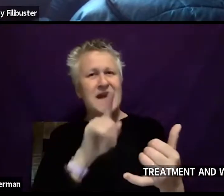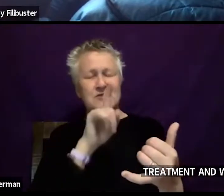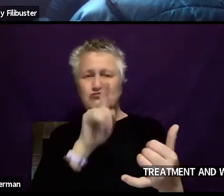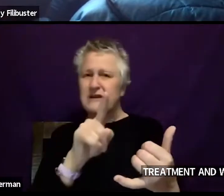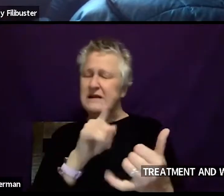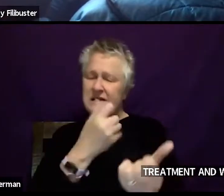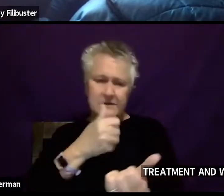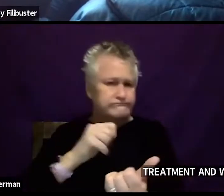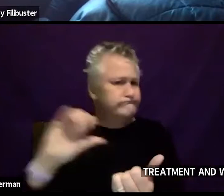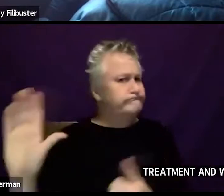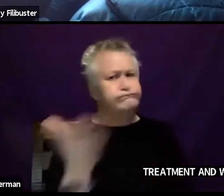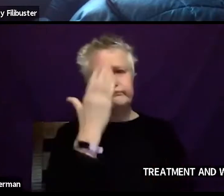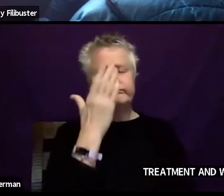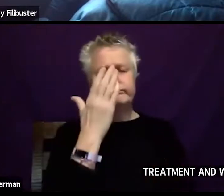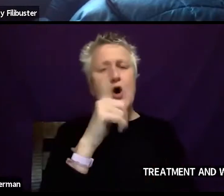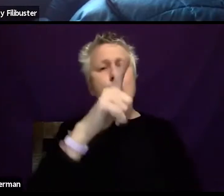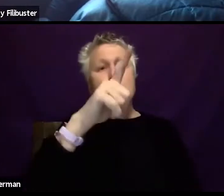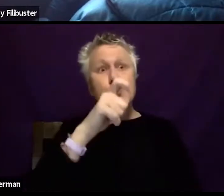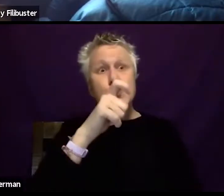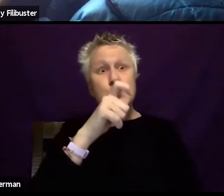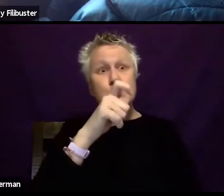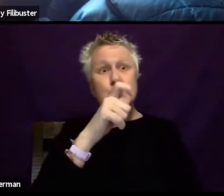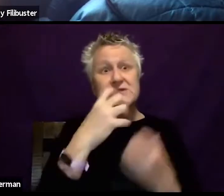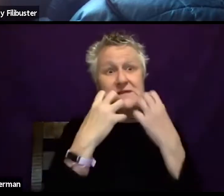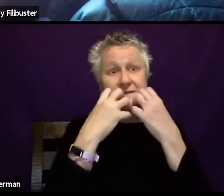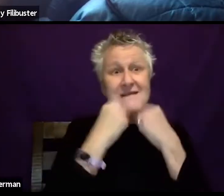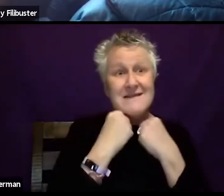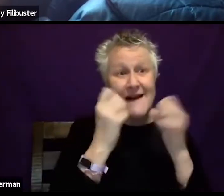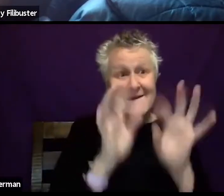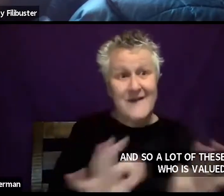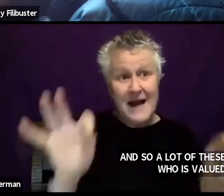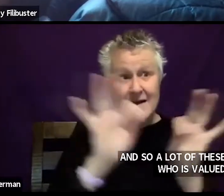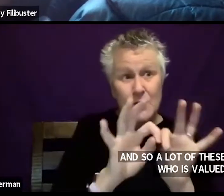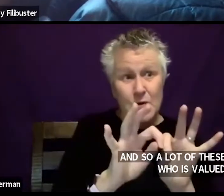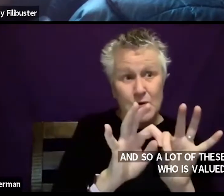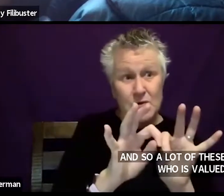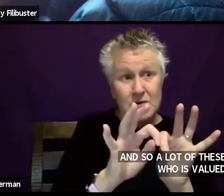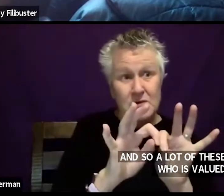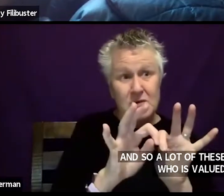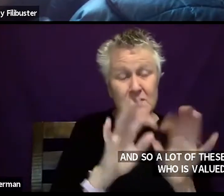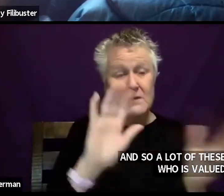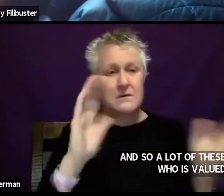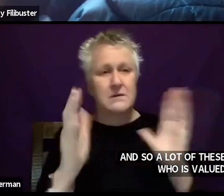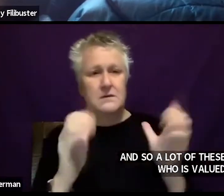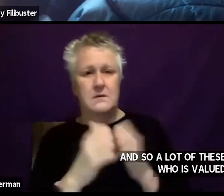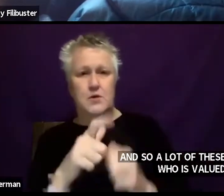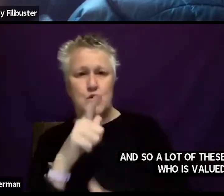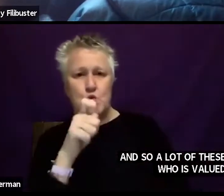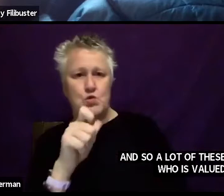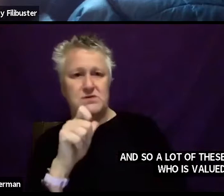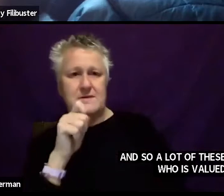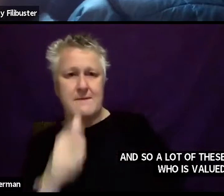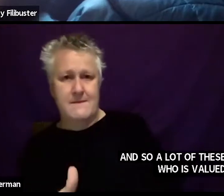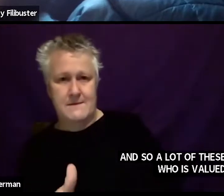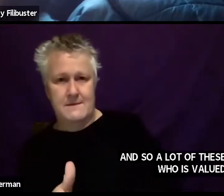valued, and trying to arbitrarily use a scale that has no basis for deciding who should be